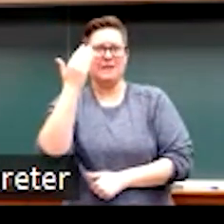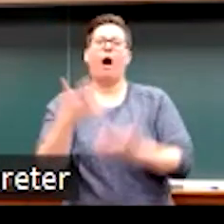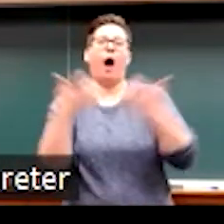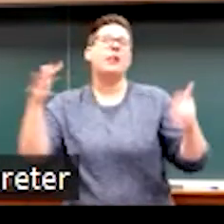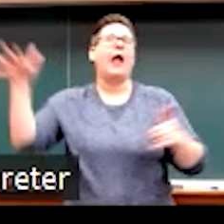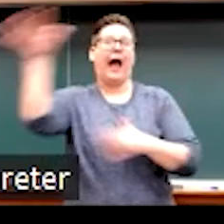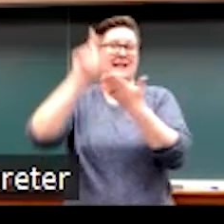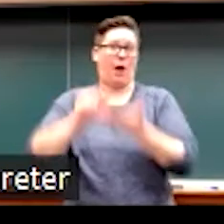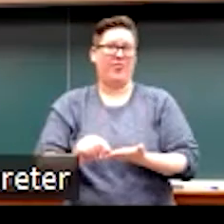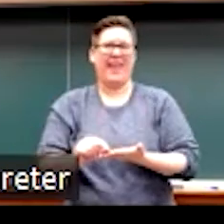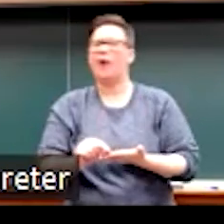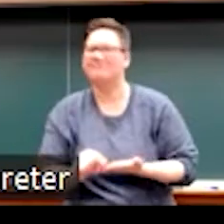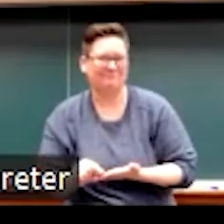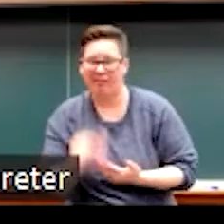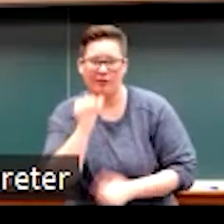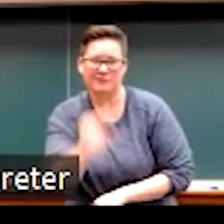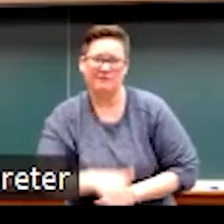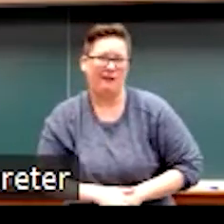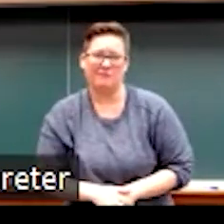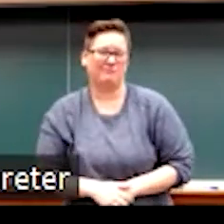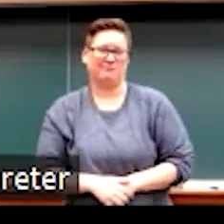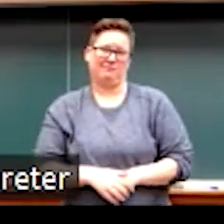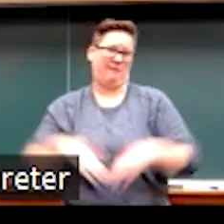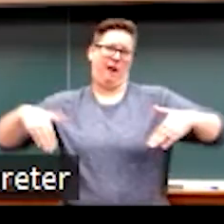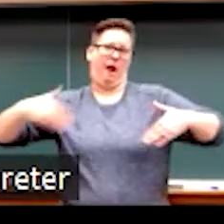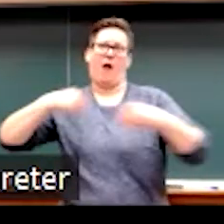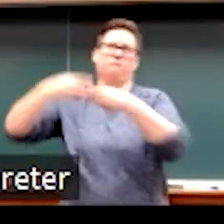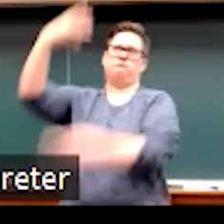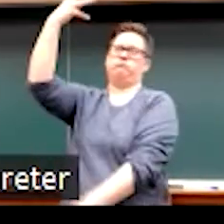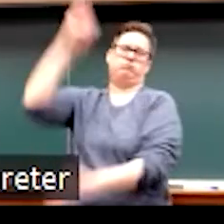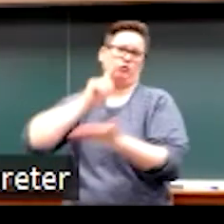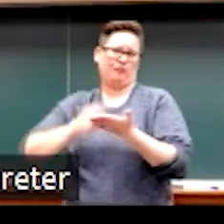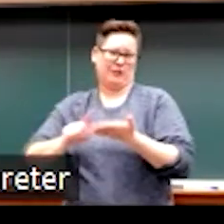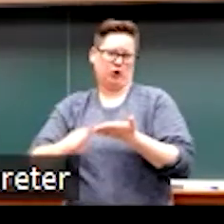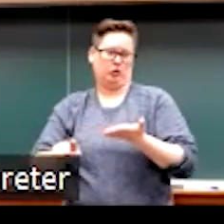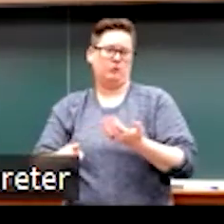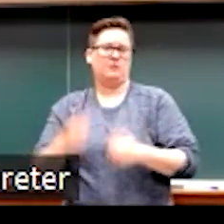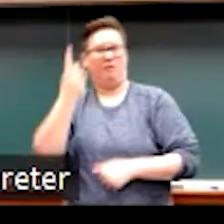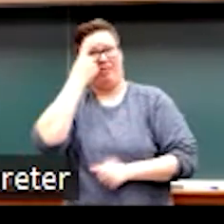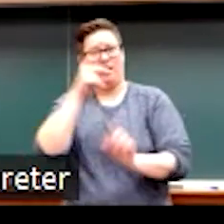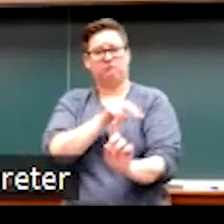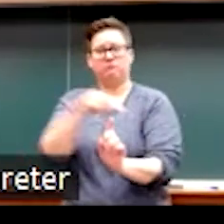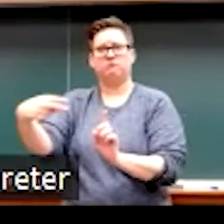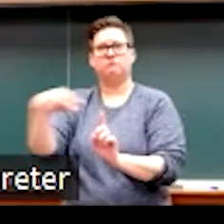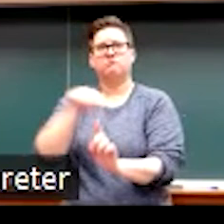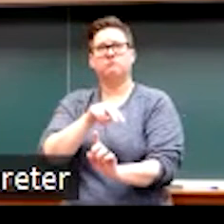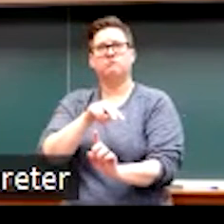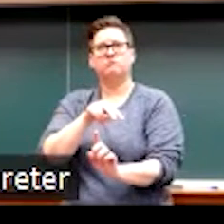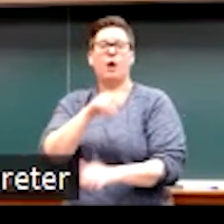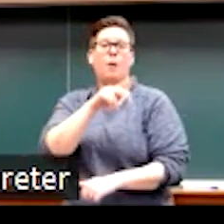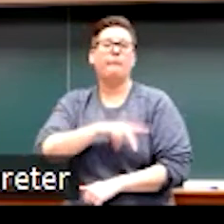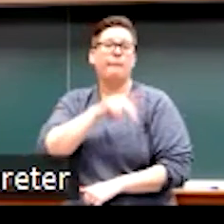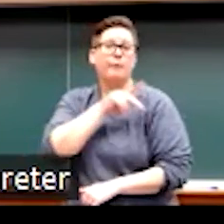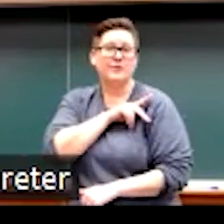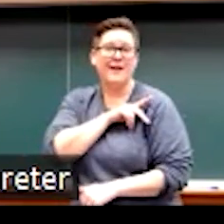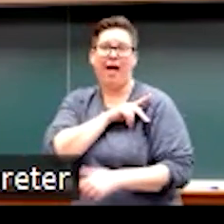out there on this, but there isn't, right? We're not there yet. So taking different perspectives, I mean, in terms of personality